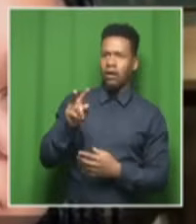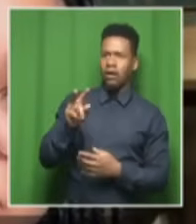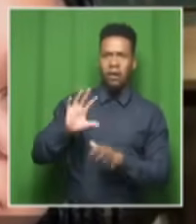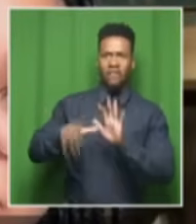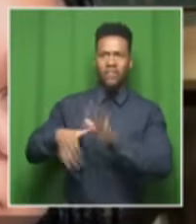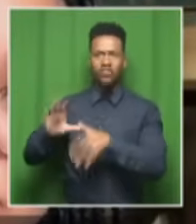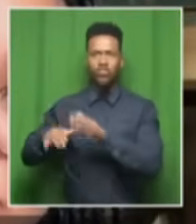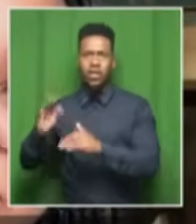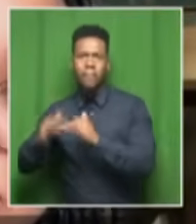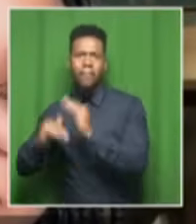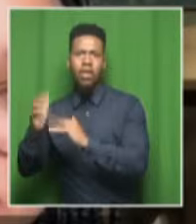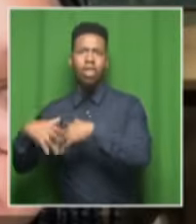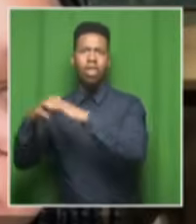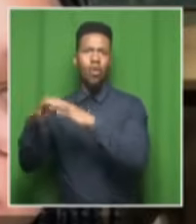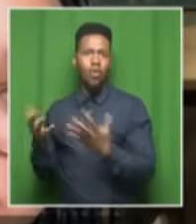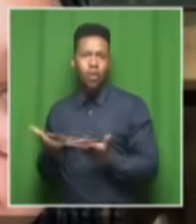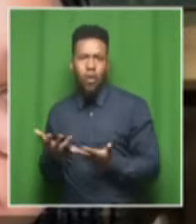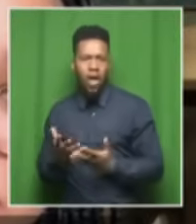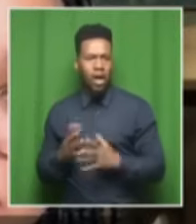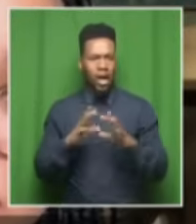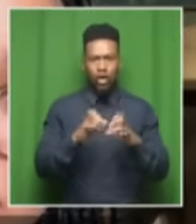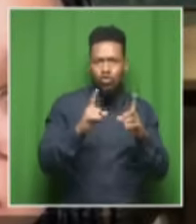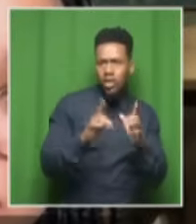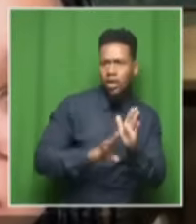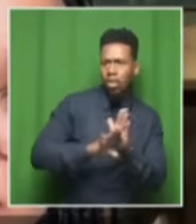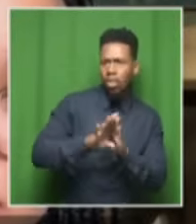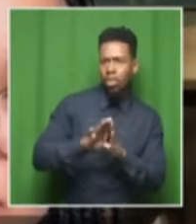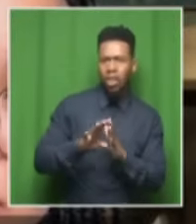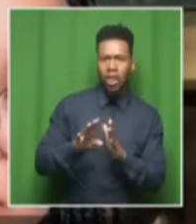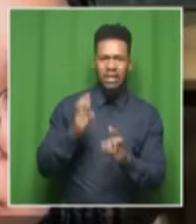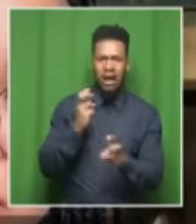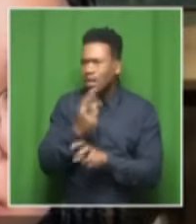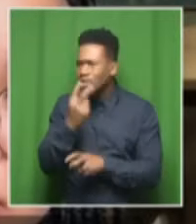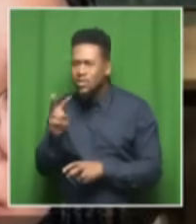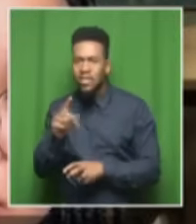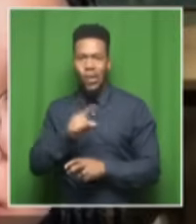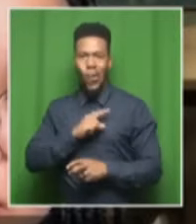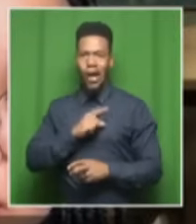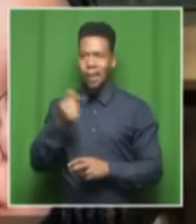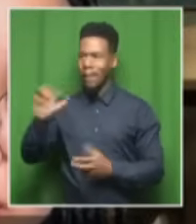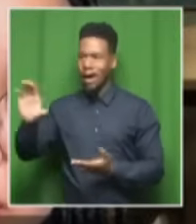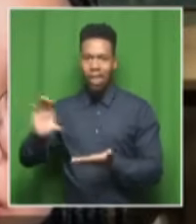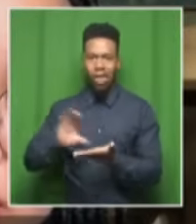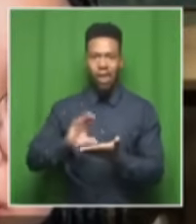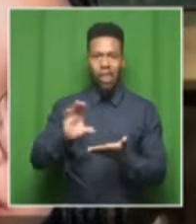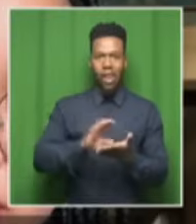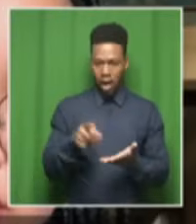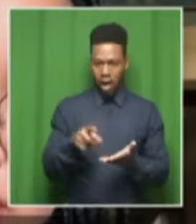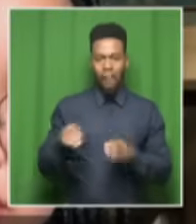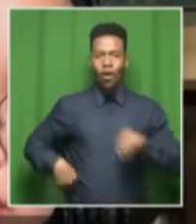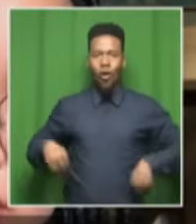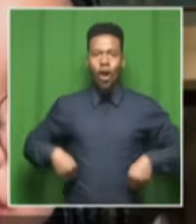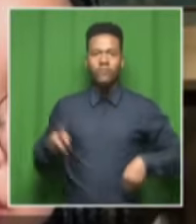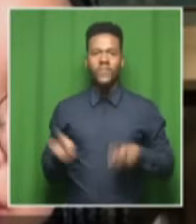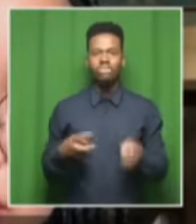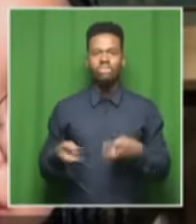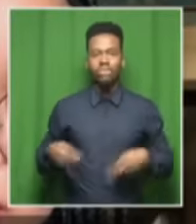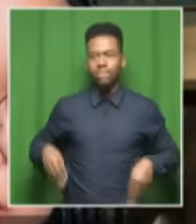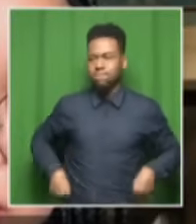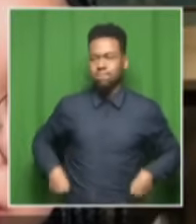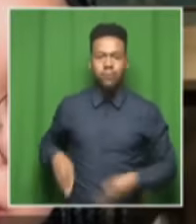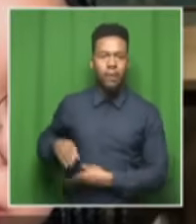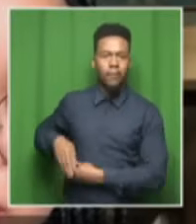built, see the change being made, see our education system being improved, because all that funding, again, is going to the pockets of politicians. Mm. So I think it's very